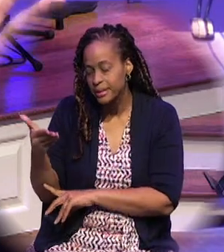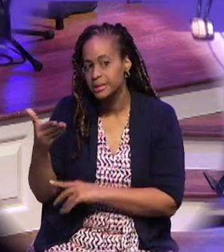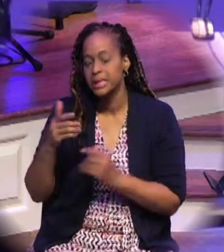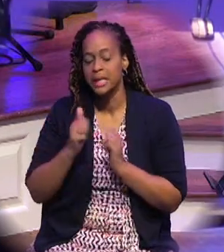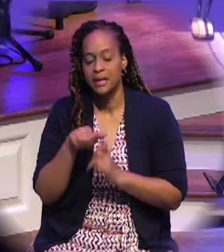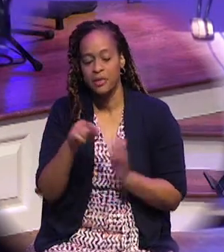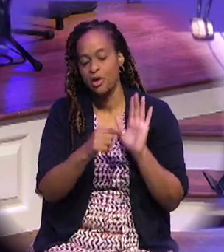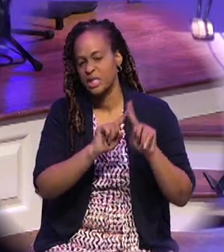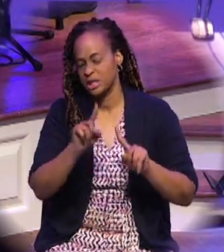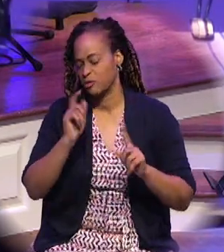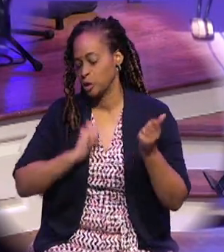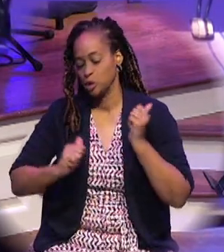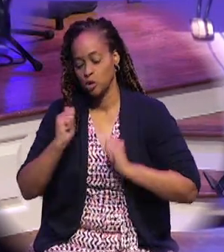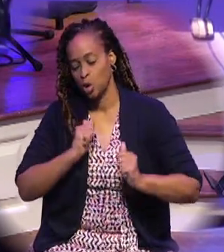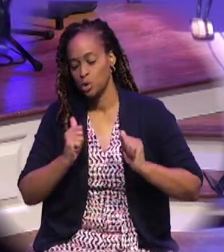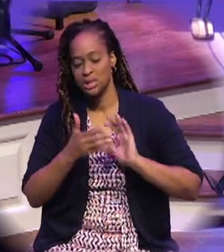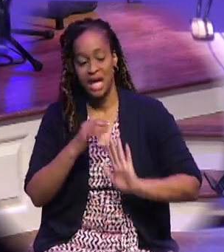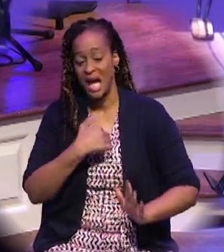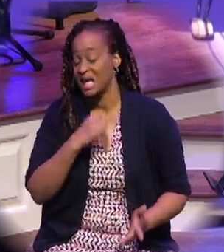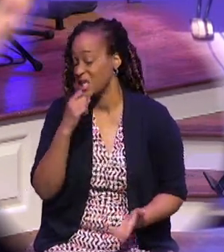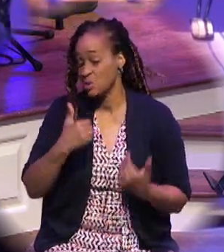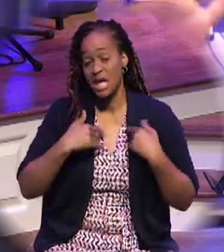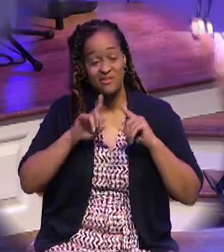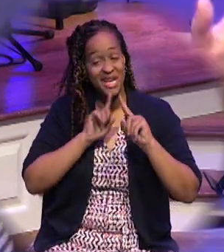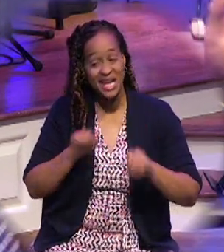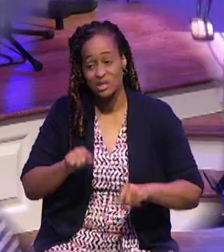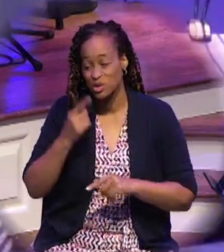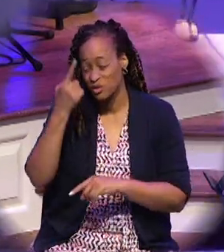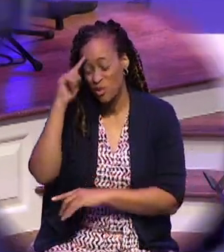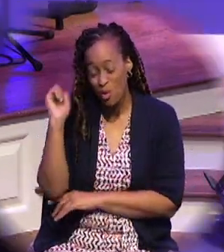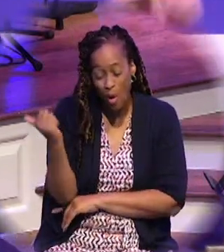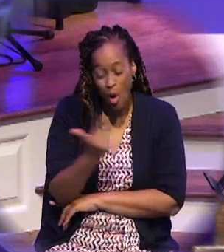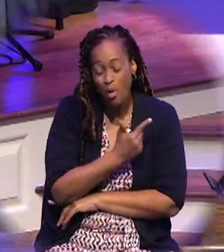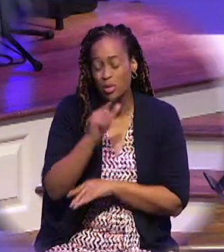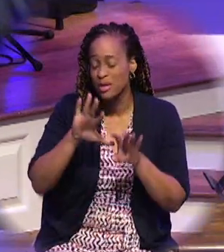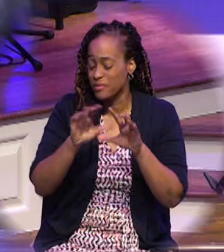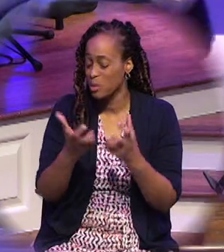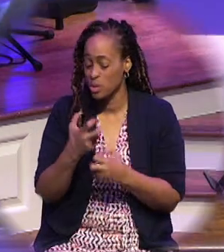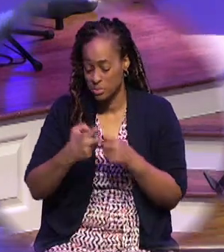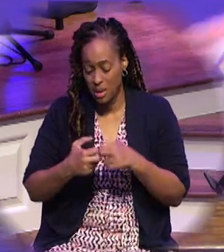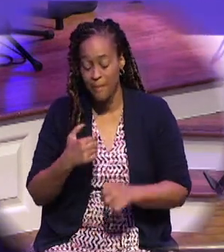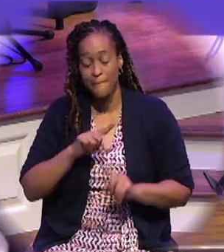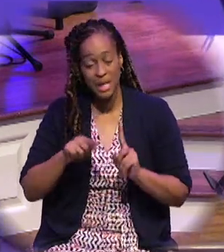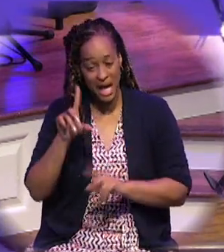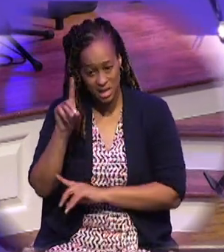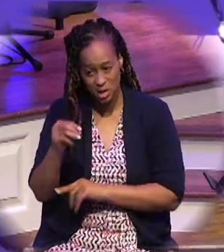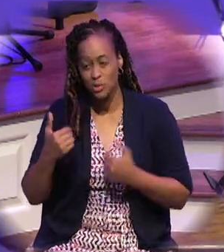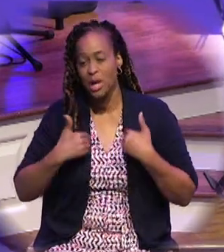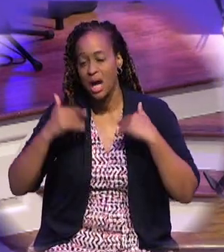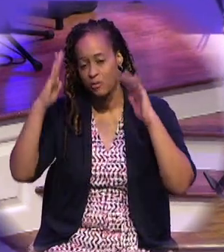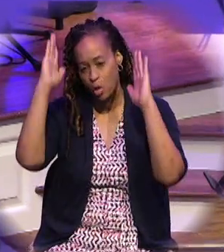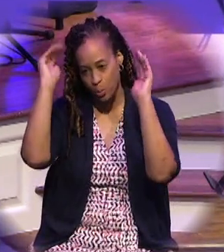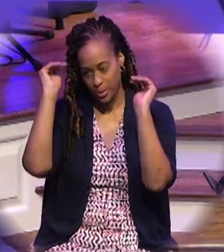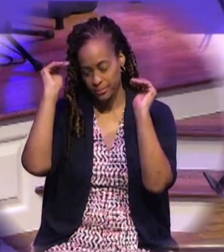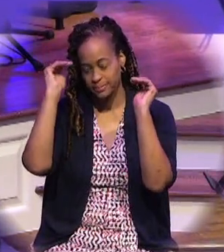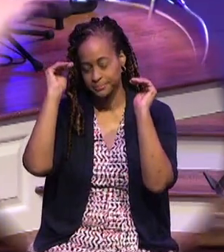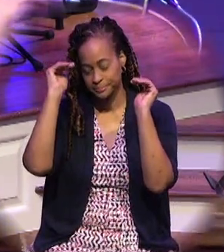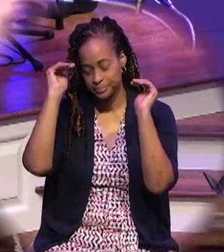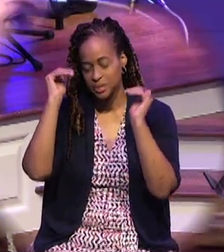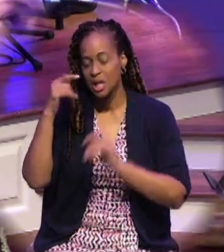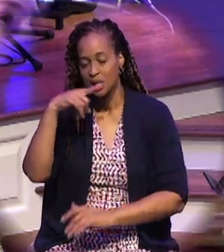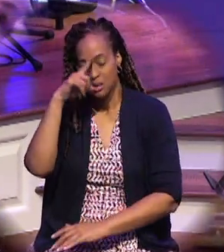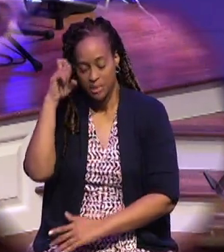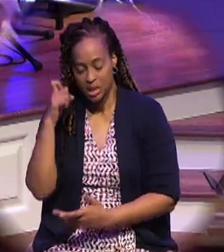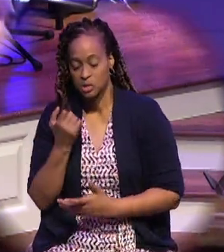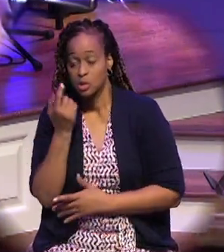news shows and all those things. I don't have answers for all the world's problem, but I do have hope. Because there